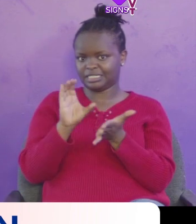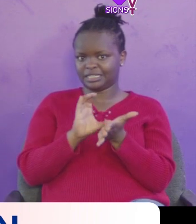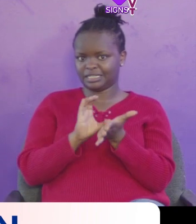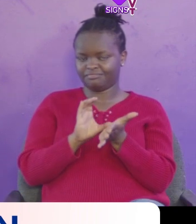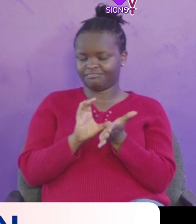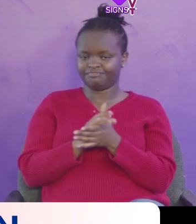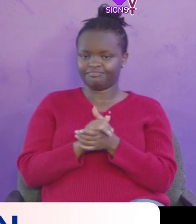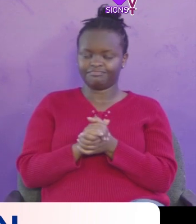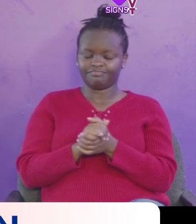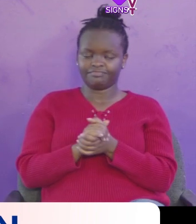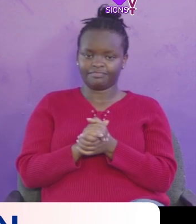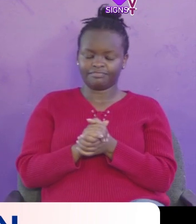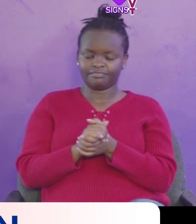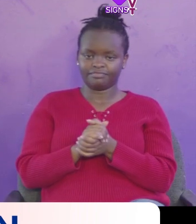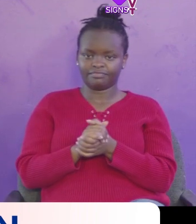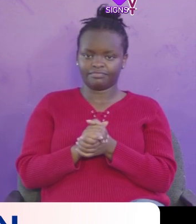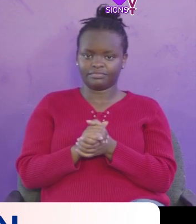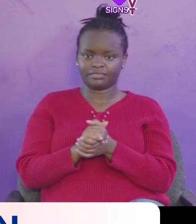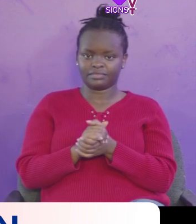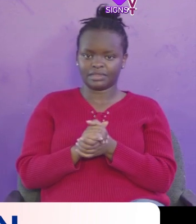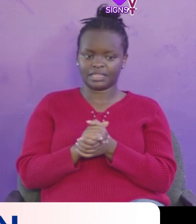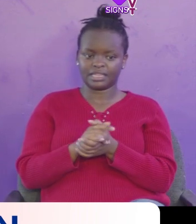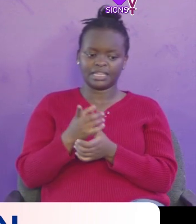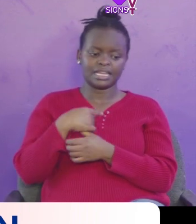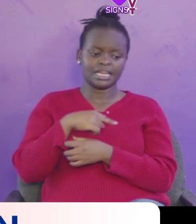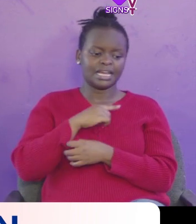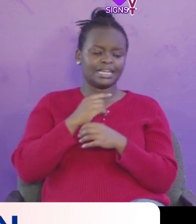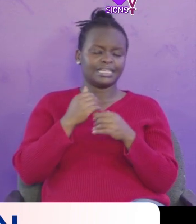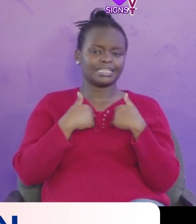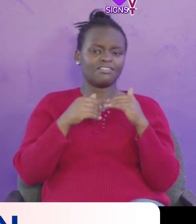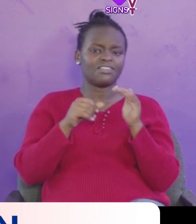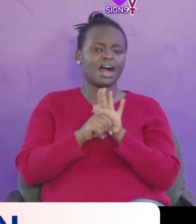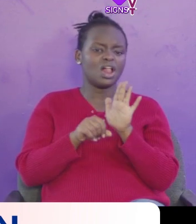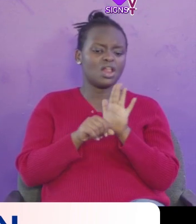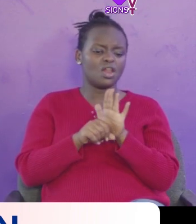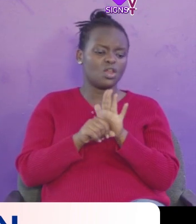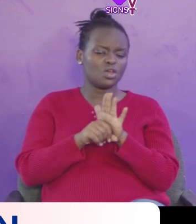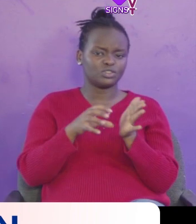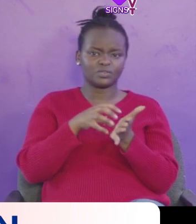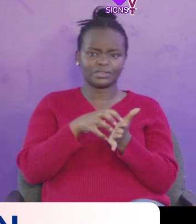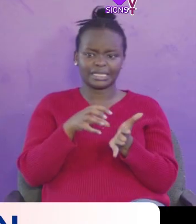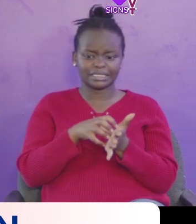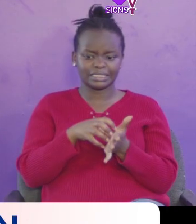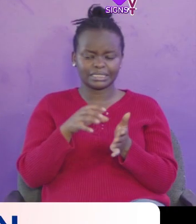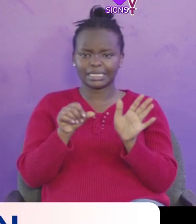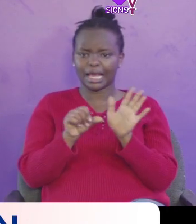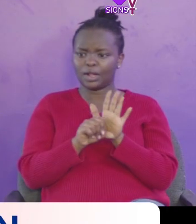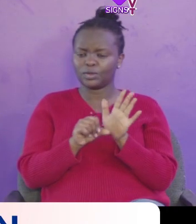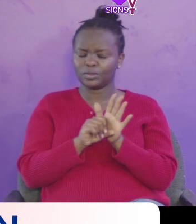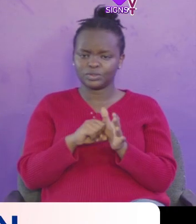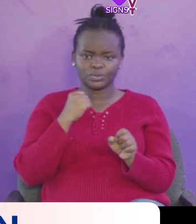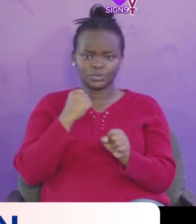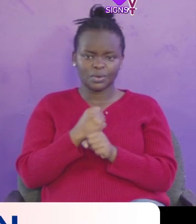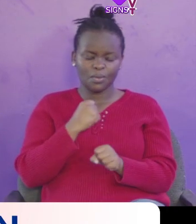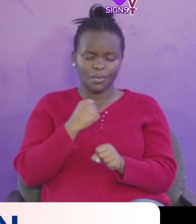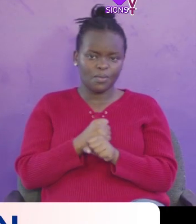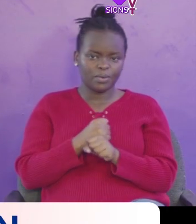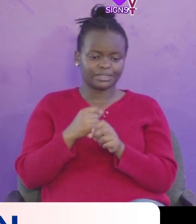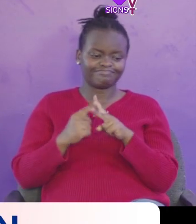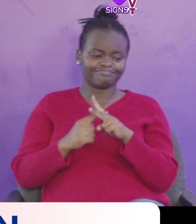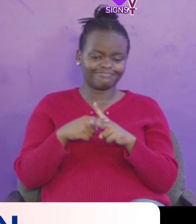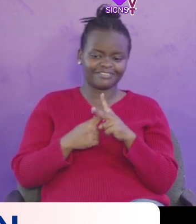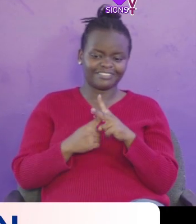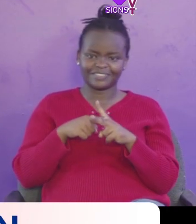because we had a lot of cases. We had a lot to do to fix for last year as we enter a new